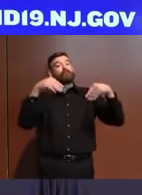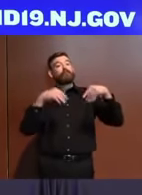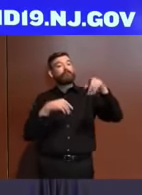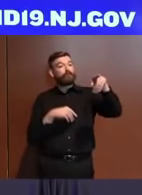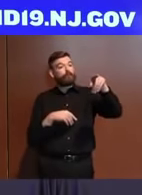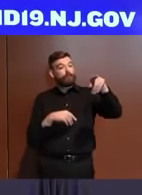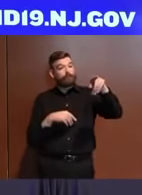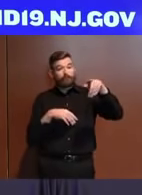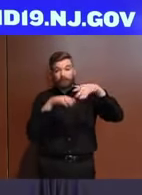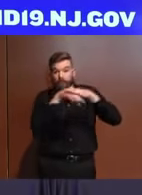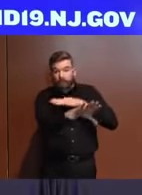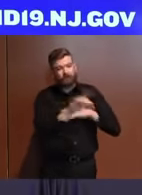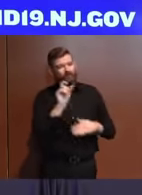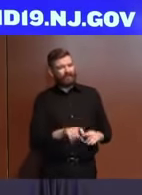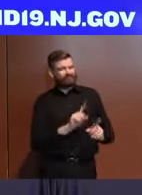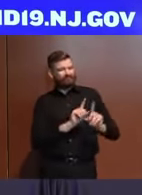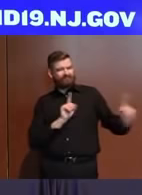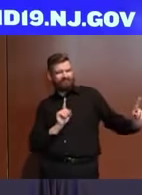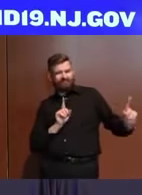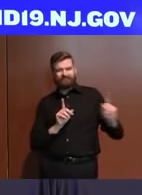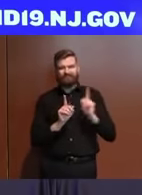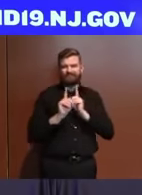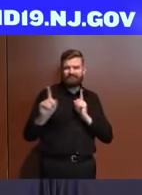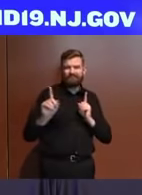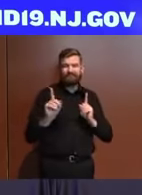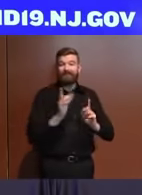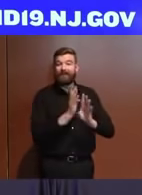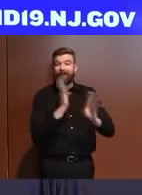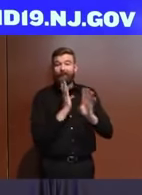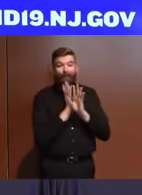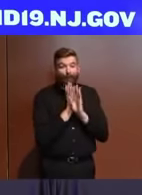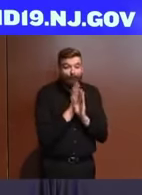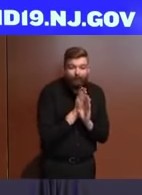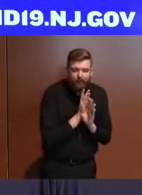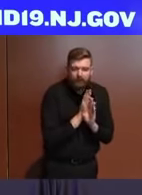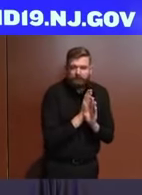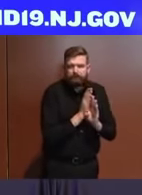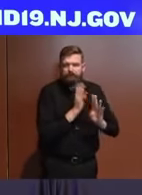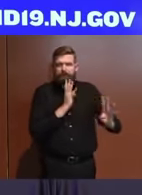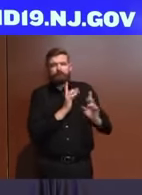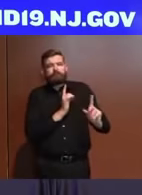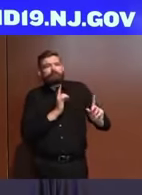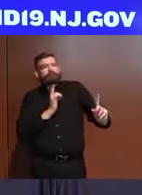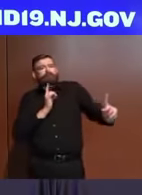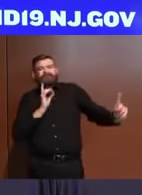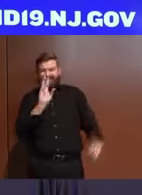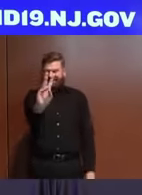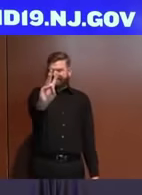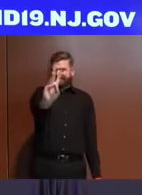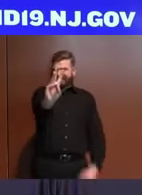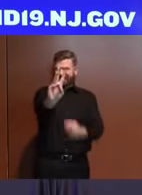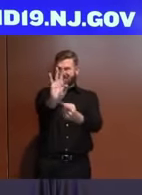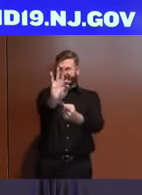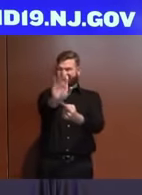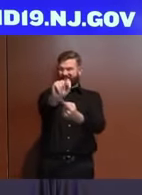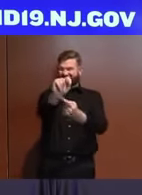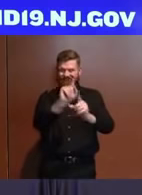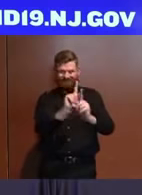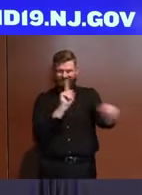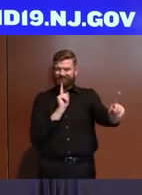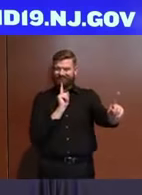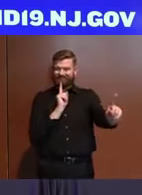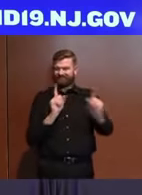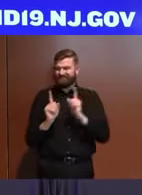retail operations as low as possible, keeping that 6-foot distance possible, or